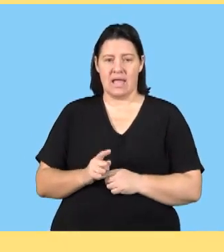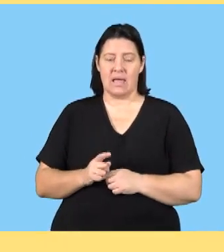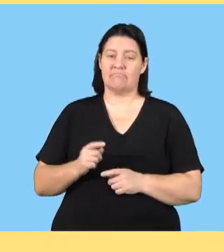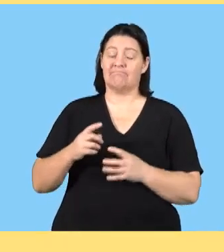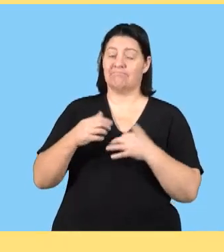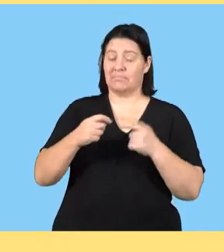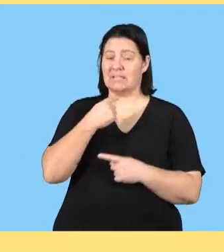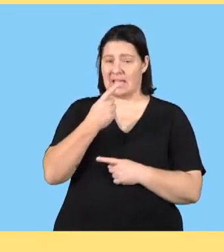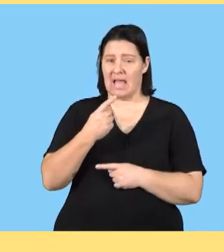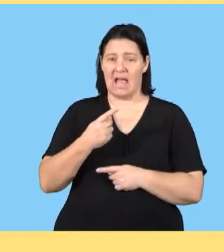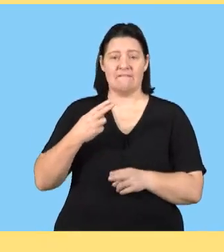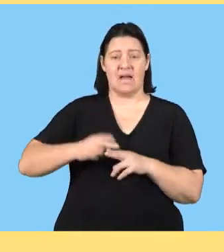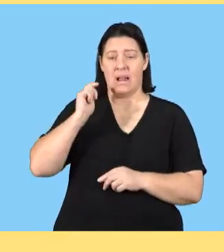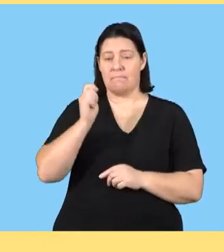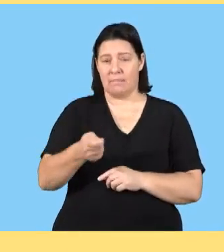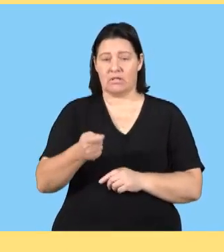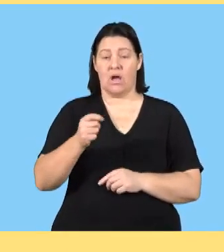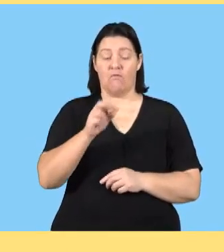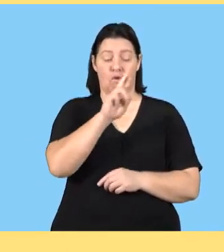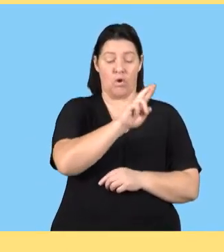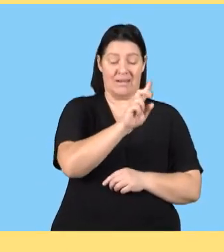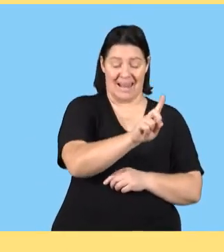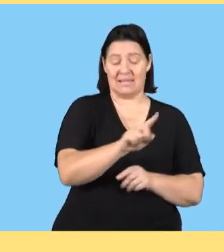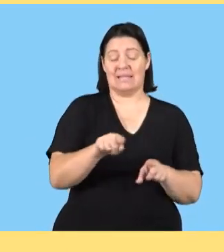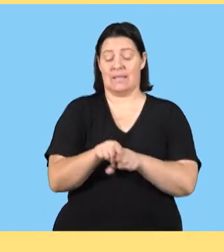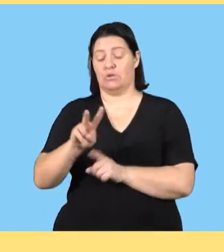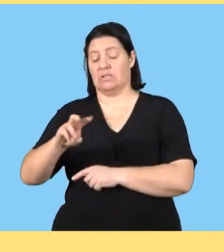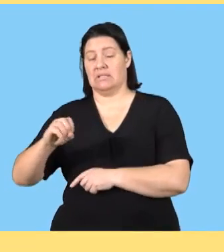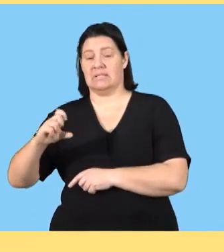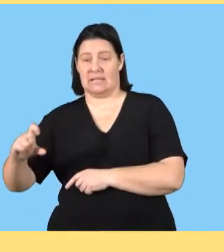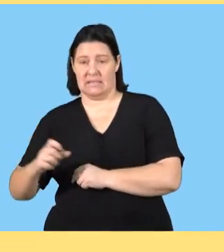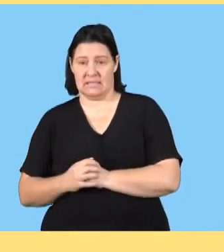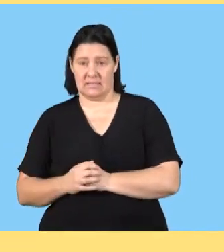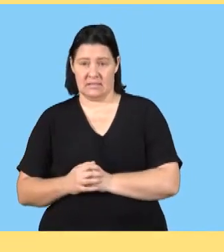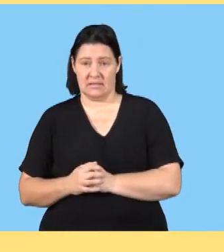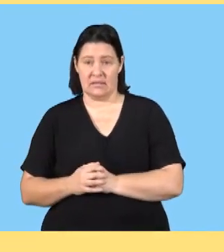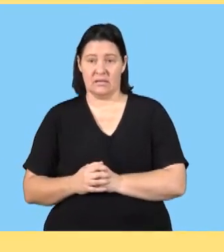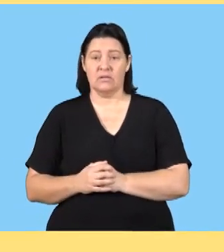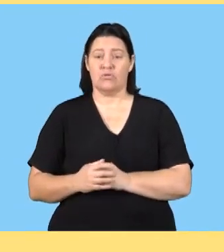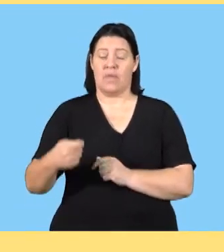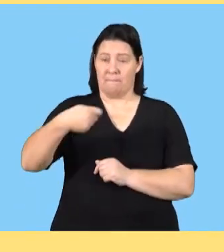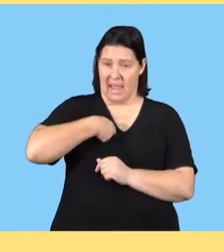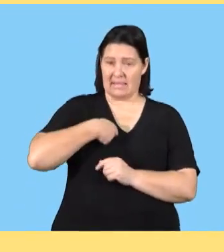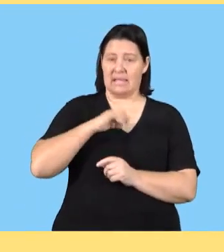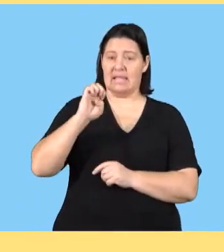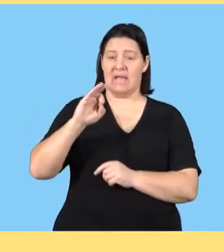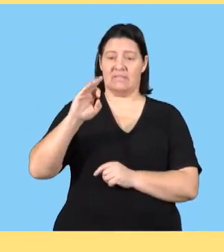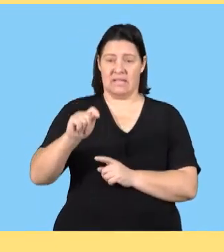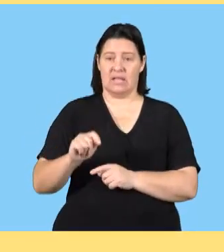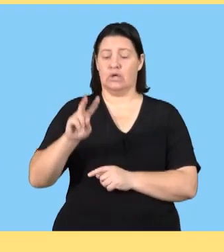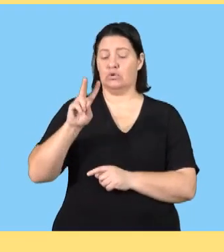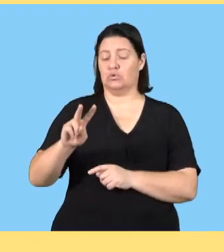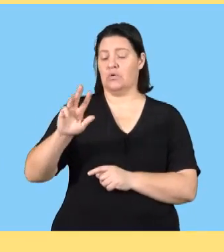and final dividend of 20 cents in the rand by EFT, and they paid 292. Write off the balance